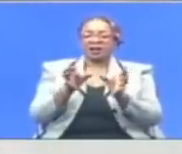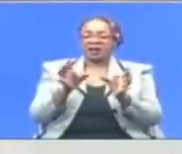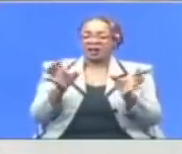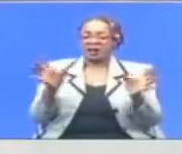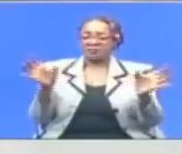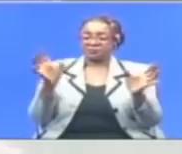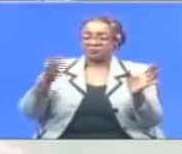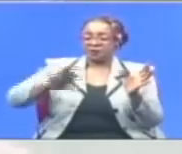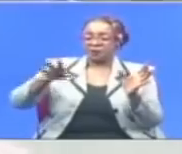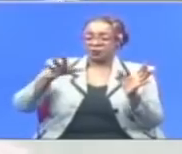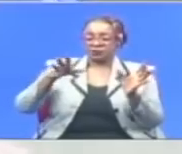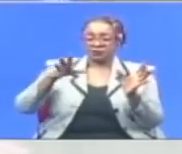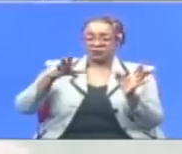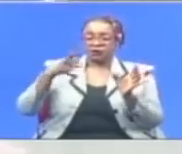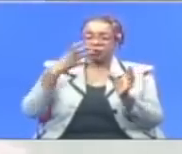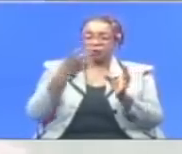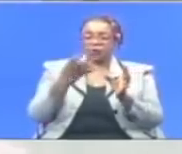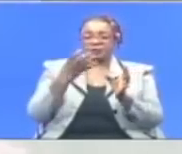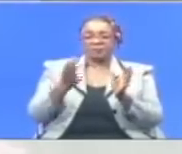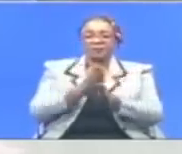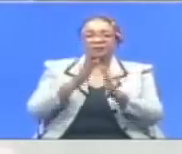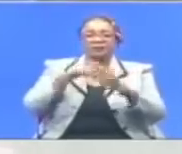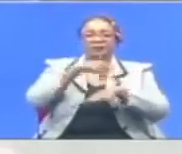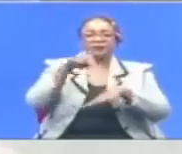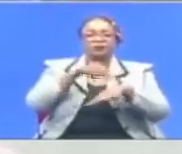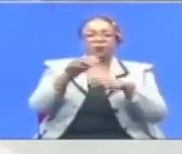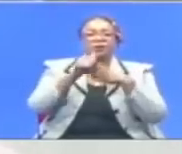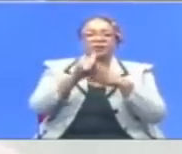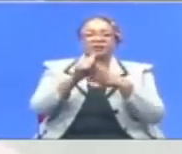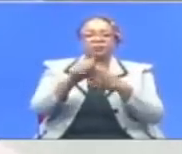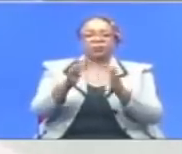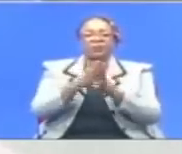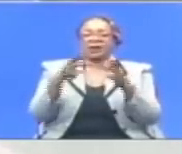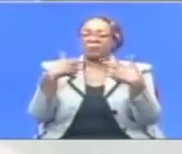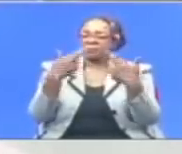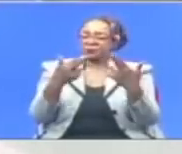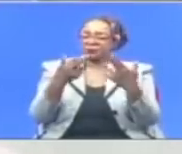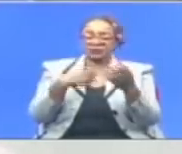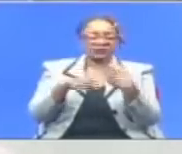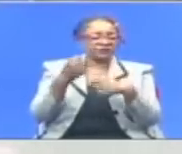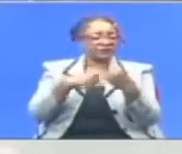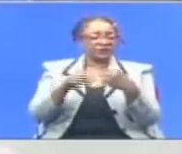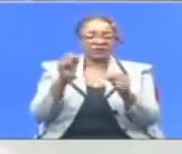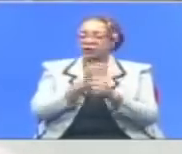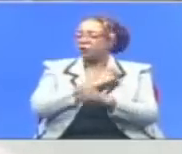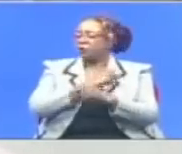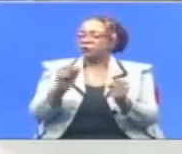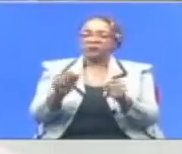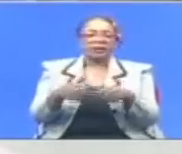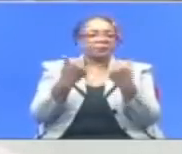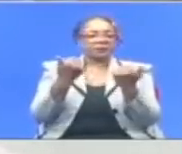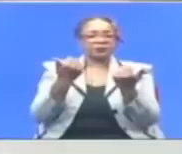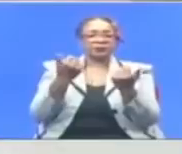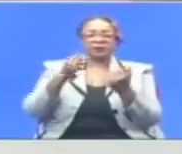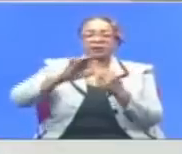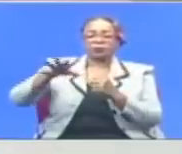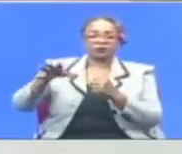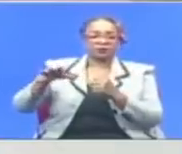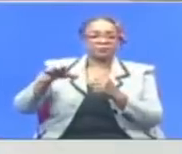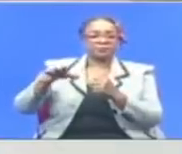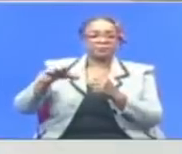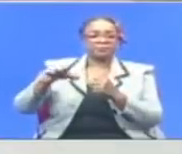ODM leadership and the national leadership, with reports that no major activity can now take place in the county.